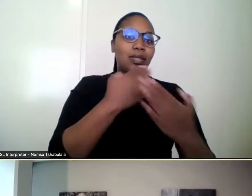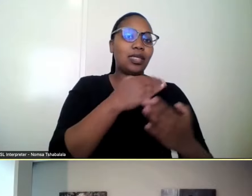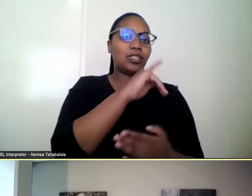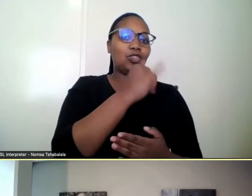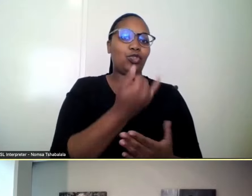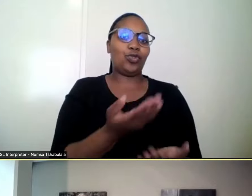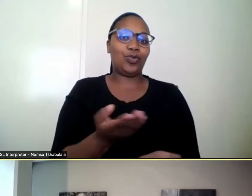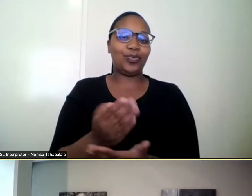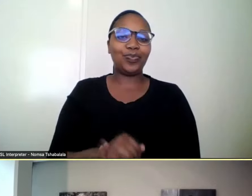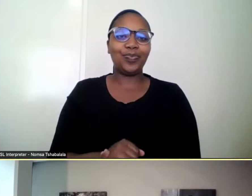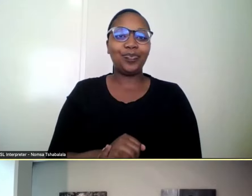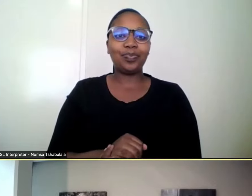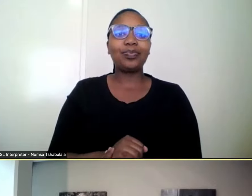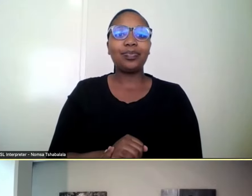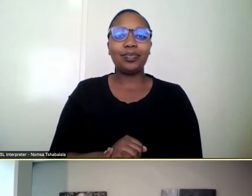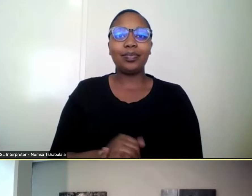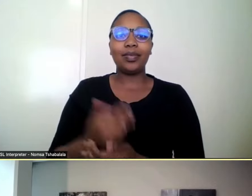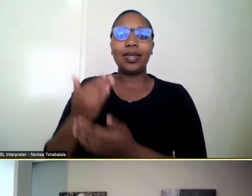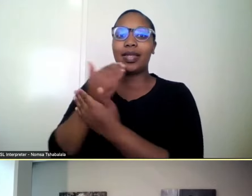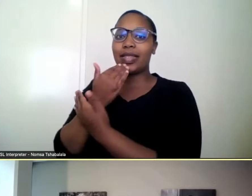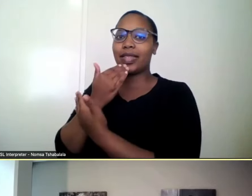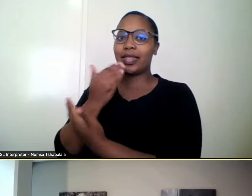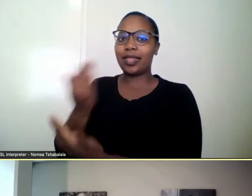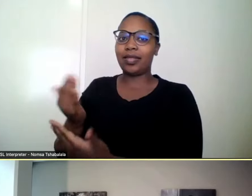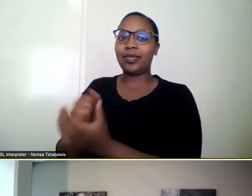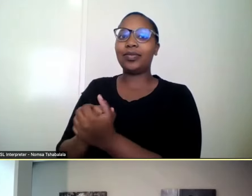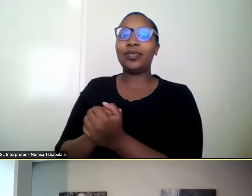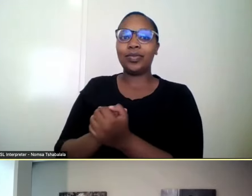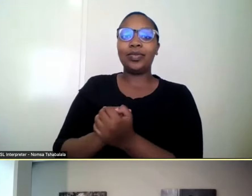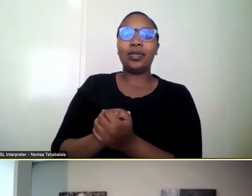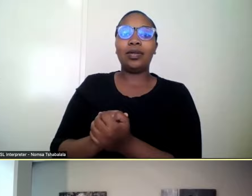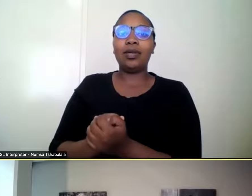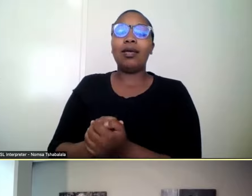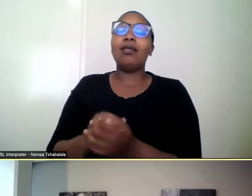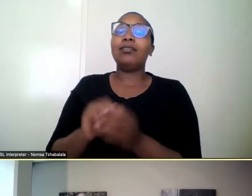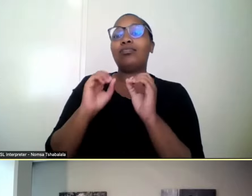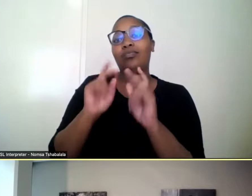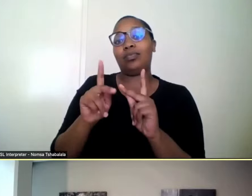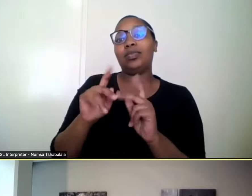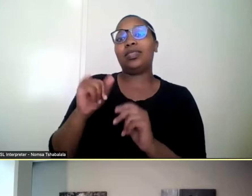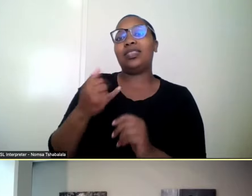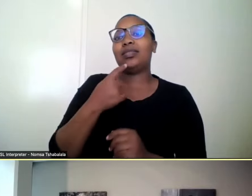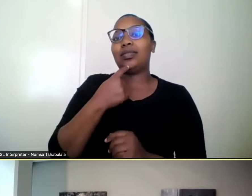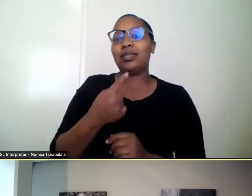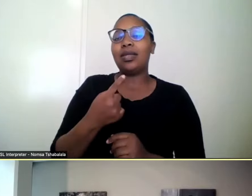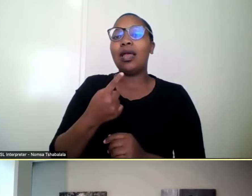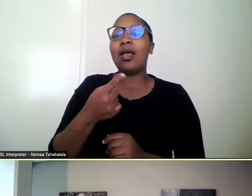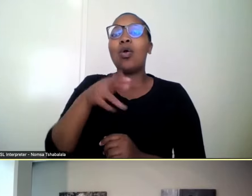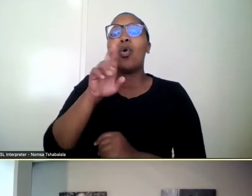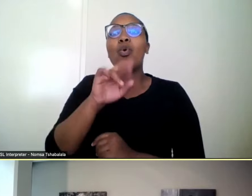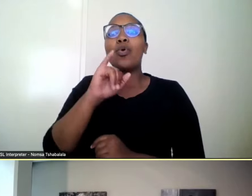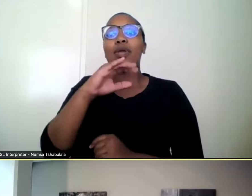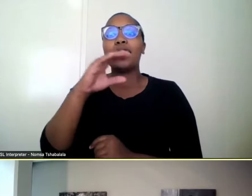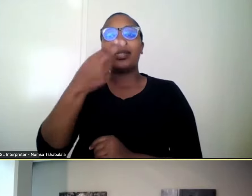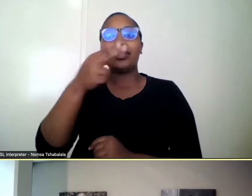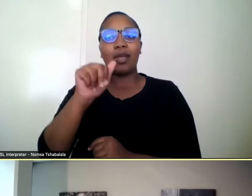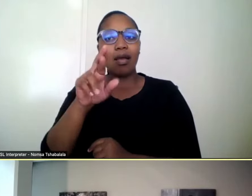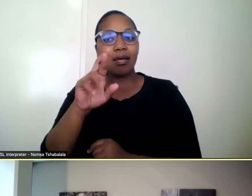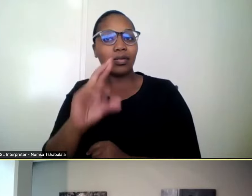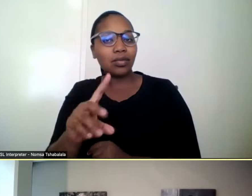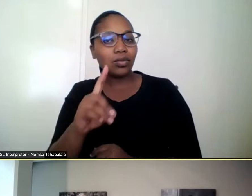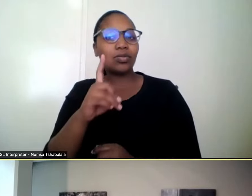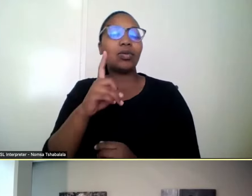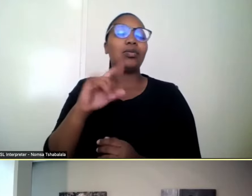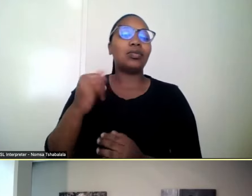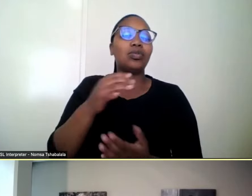Thank you. It's okay. I would just ask Richard just to comment which metrics we should be